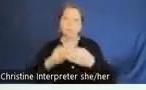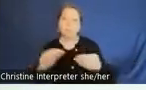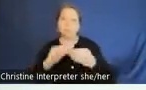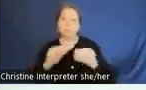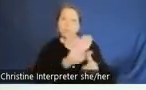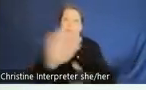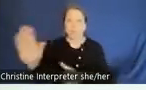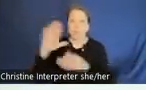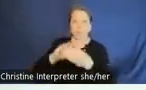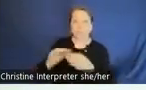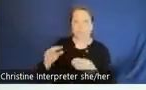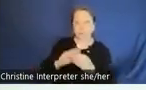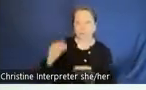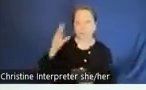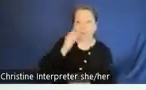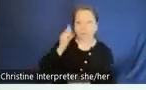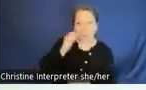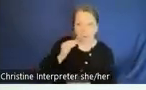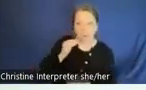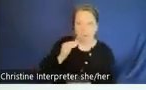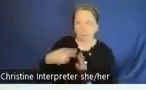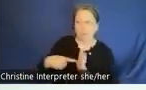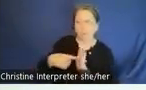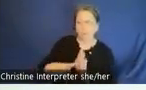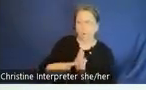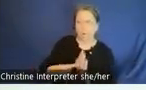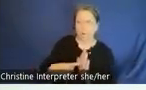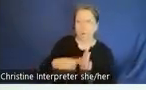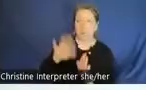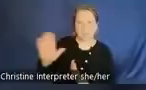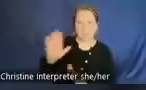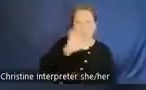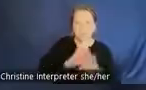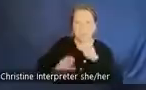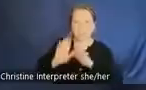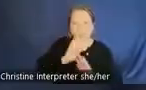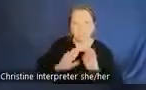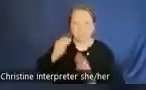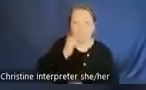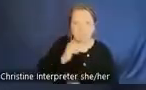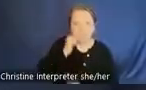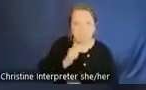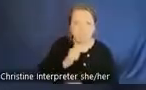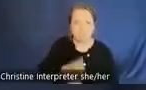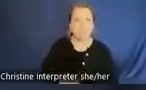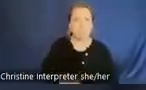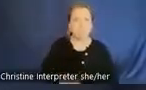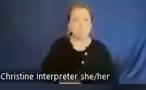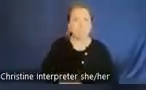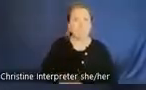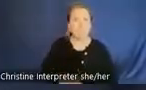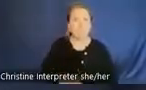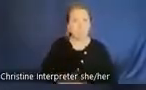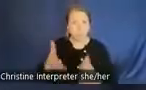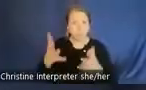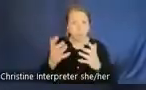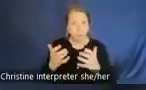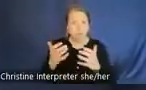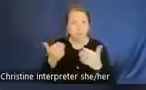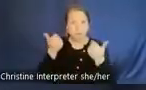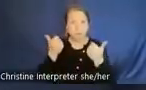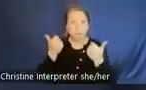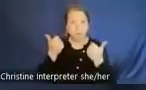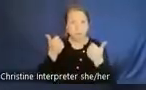issues people with disabilities face daily. This is not meant to be all-inclusive. We want to acknowledge that from the